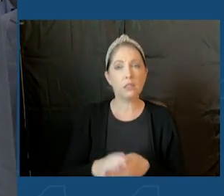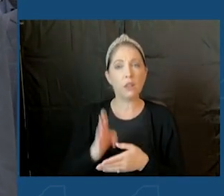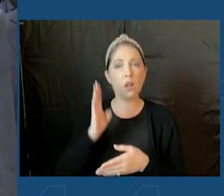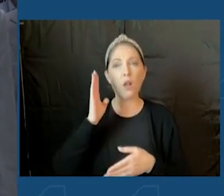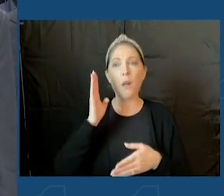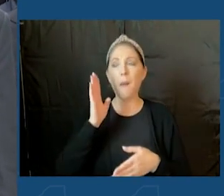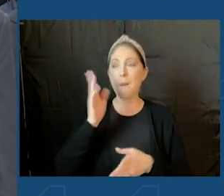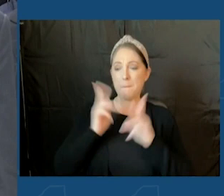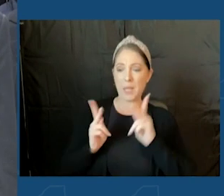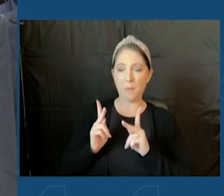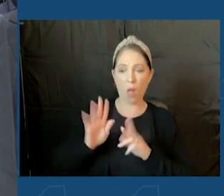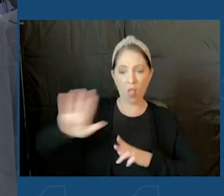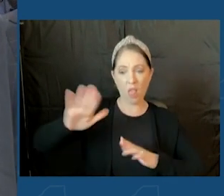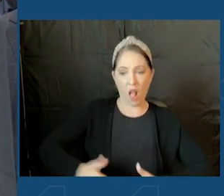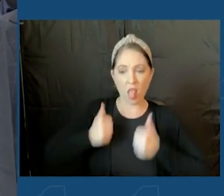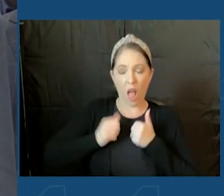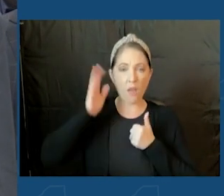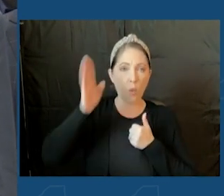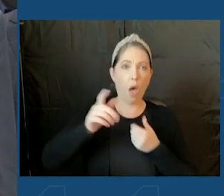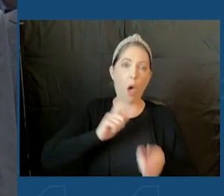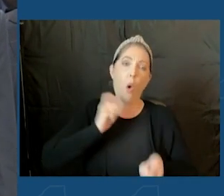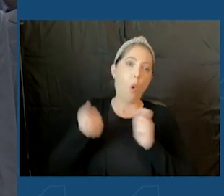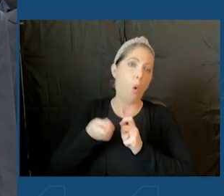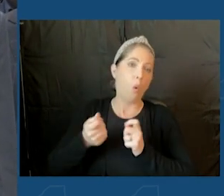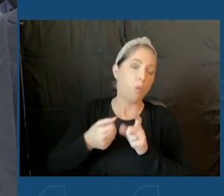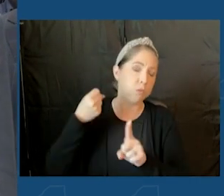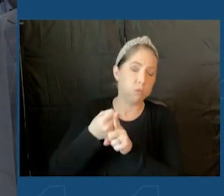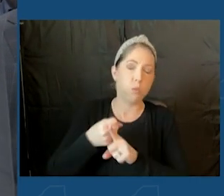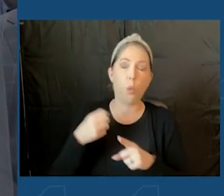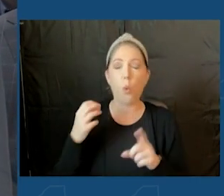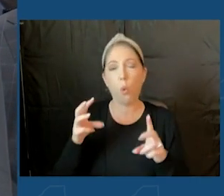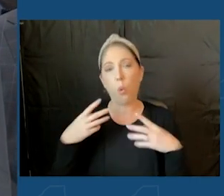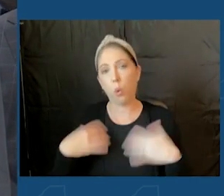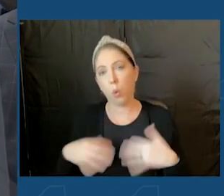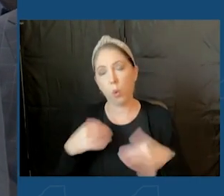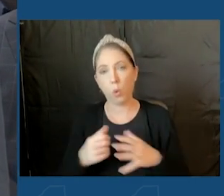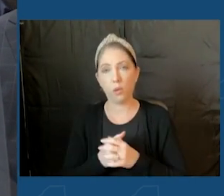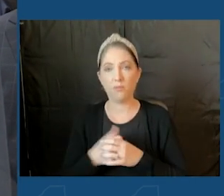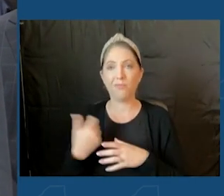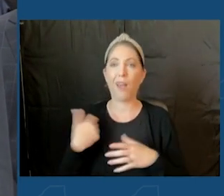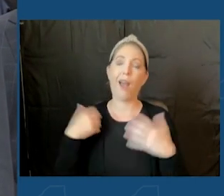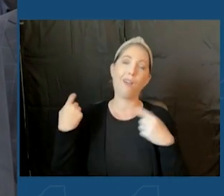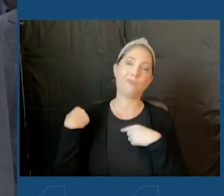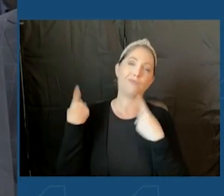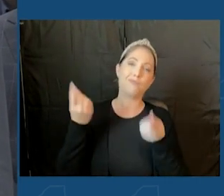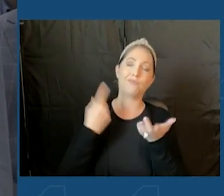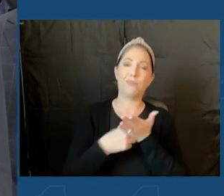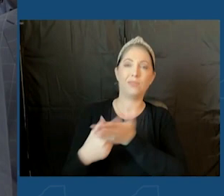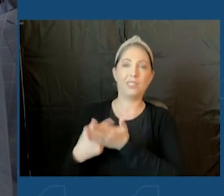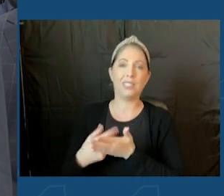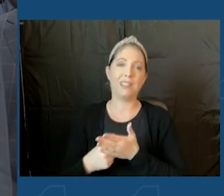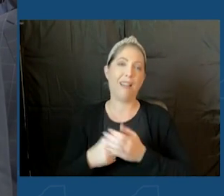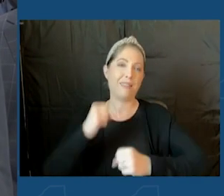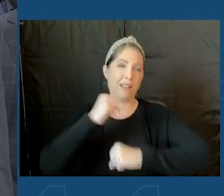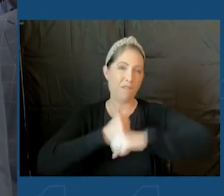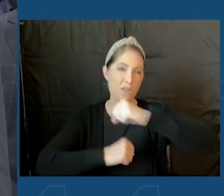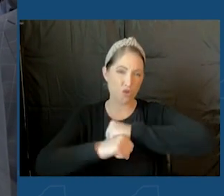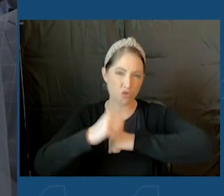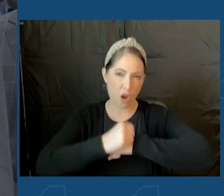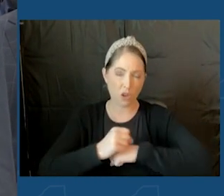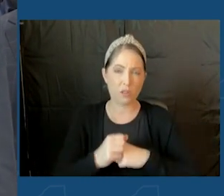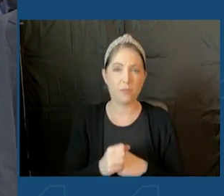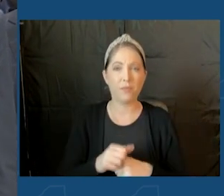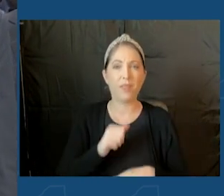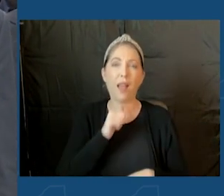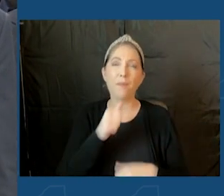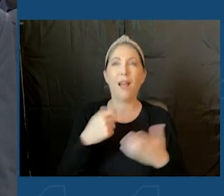talked about infrastructure since my first budget was unveiled back in January. And I don't talk about infrastructure in those cold, sterile